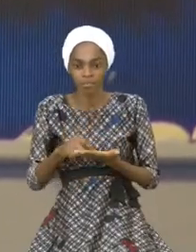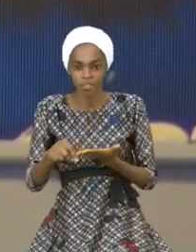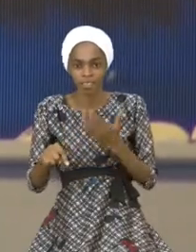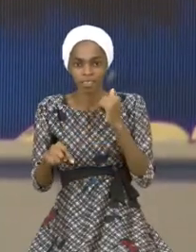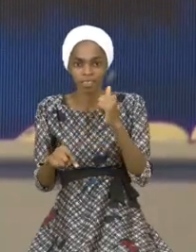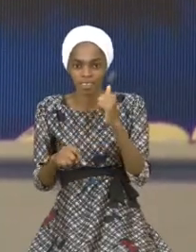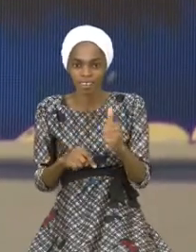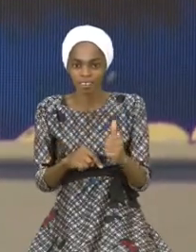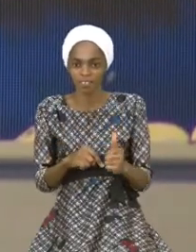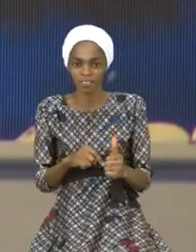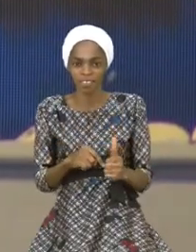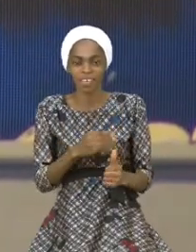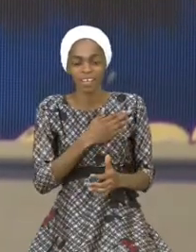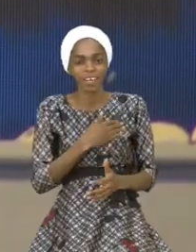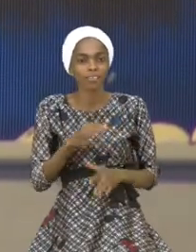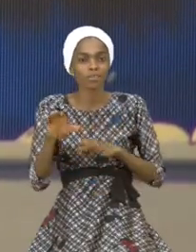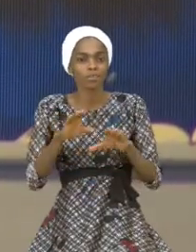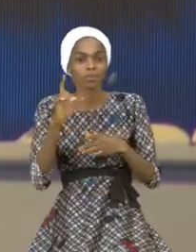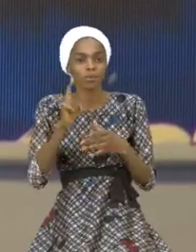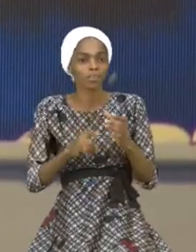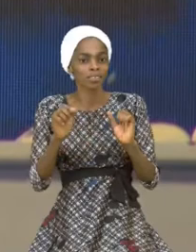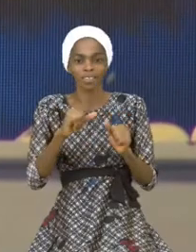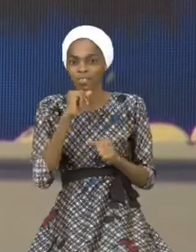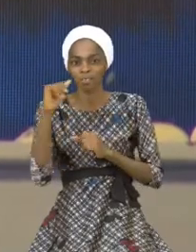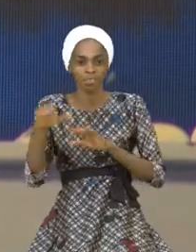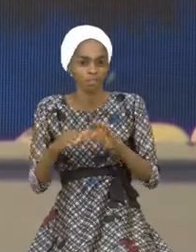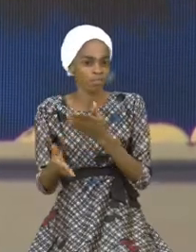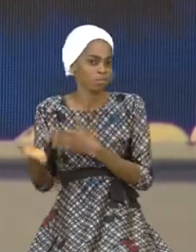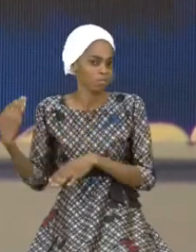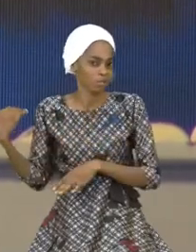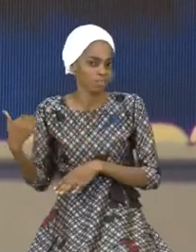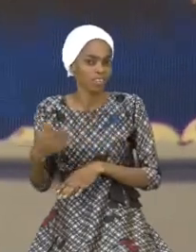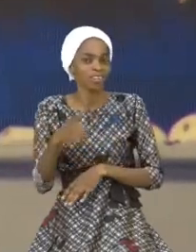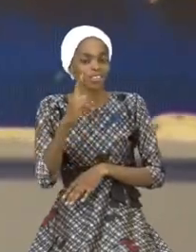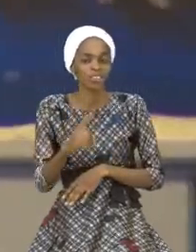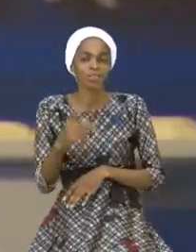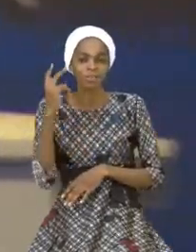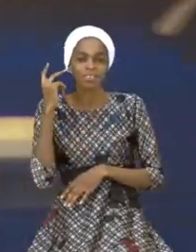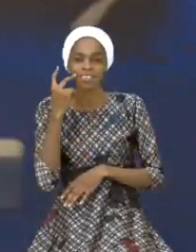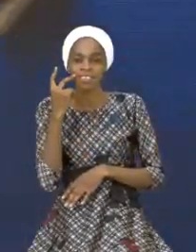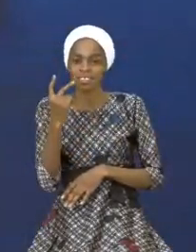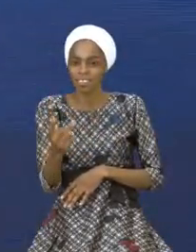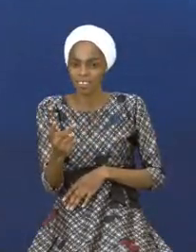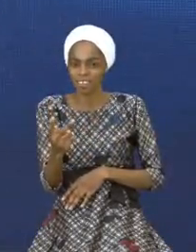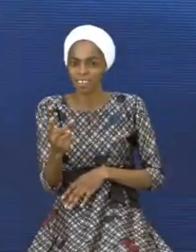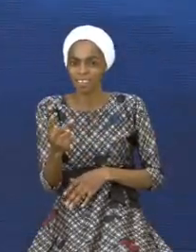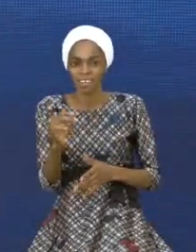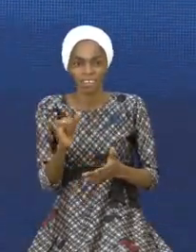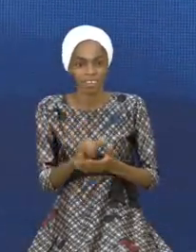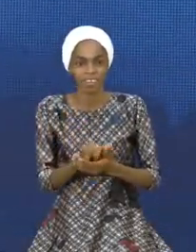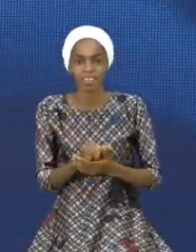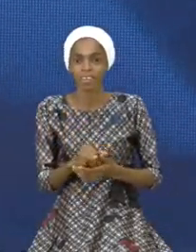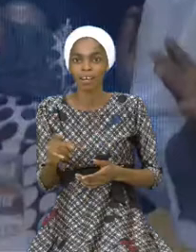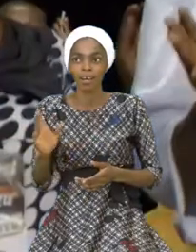yourself and you do what you couldn't do before. You'll find our God